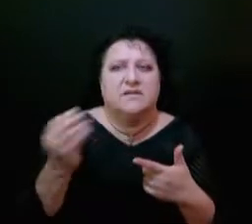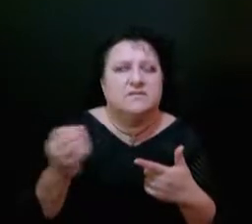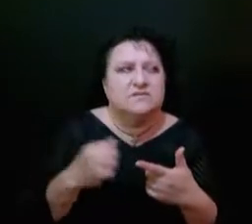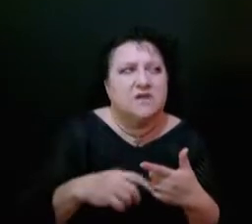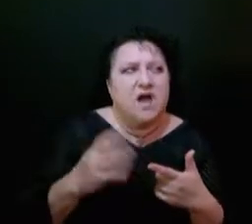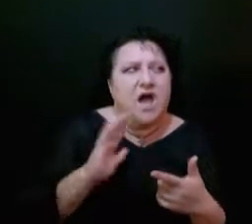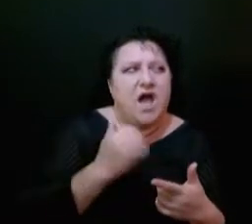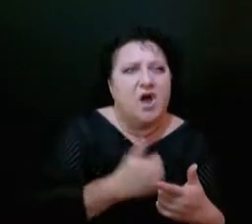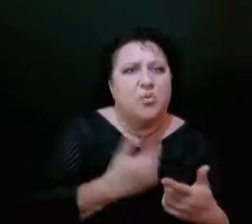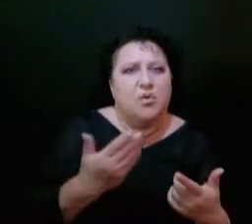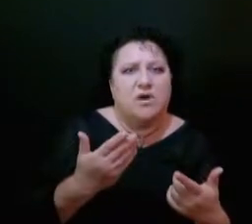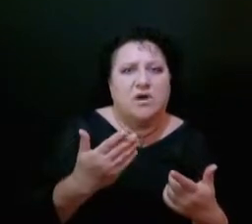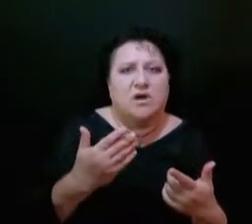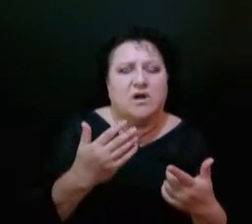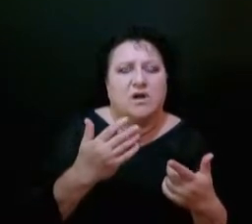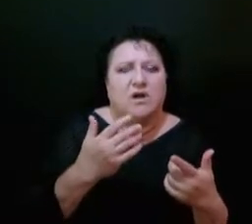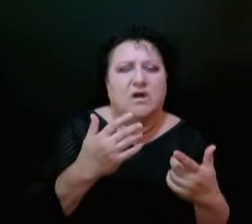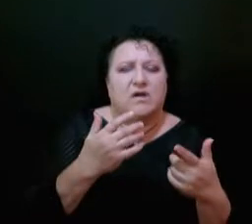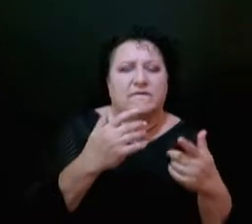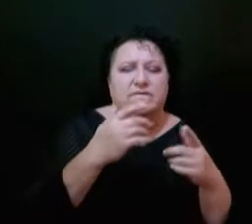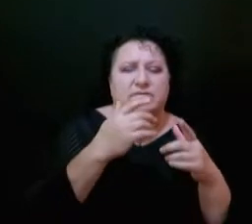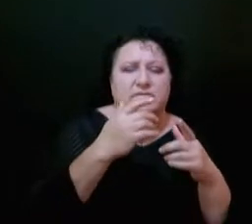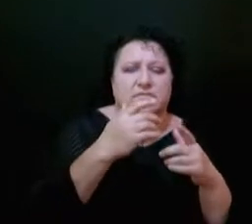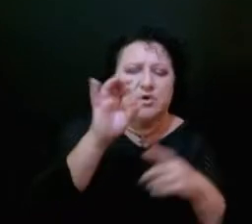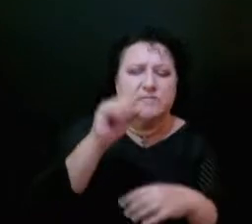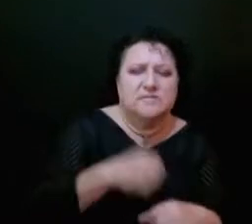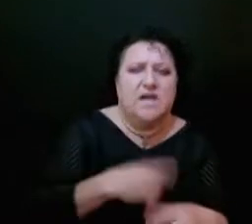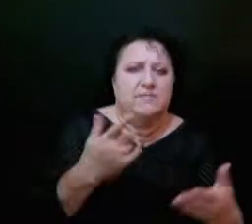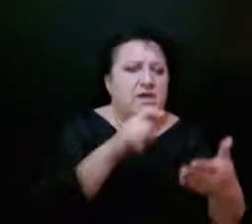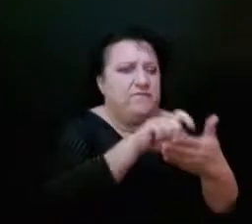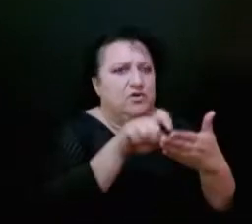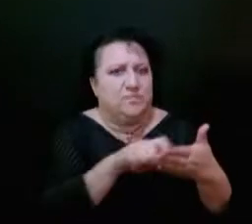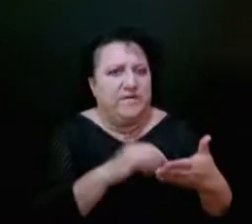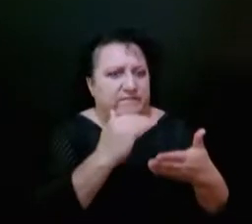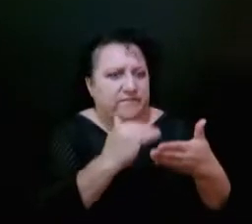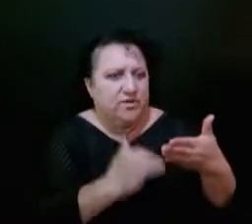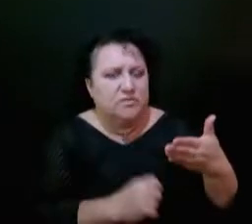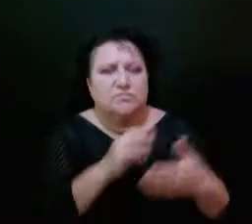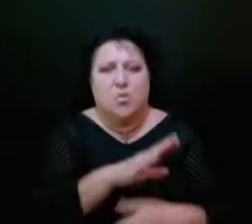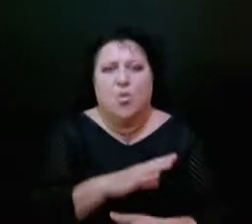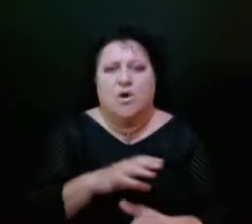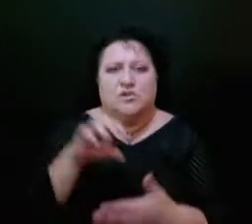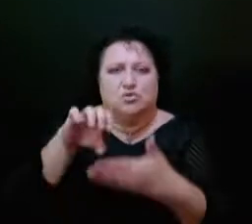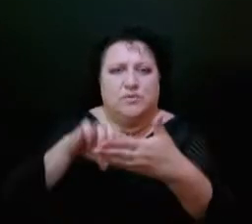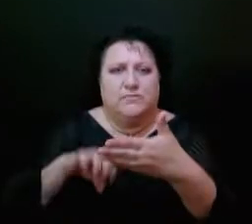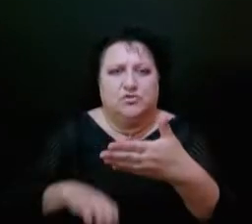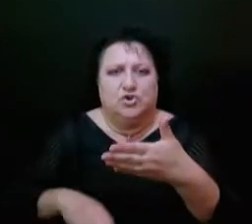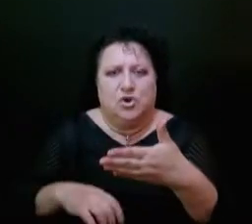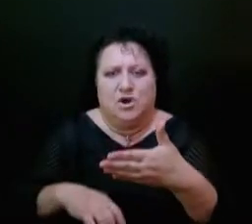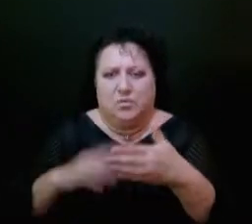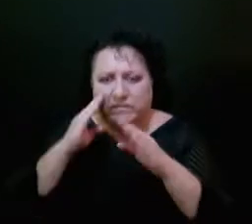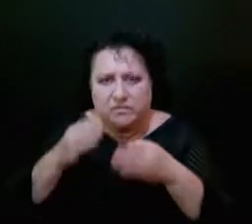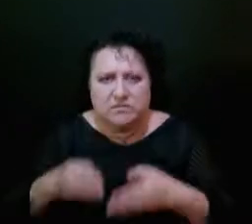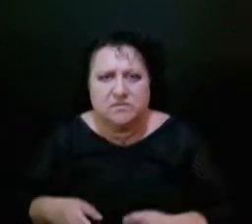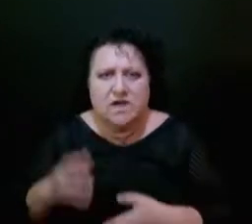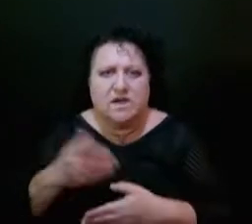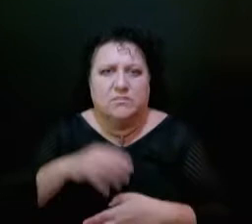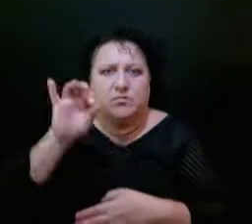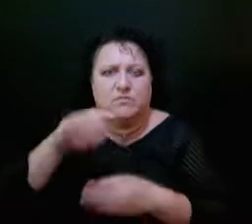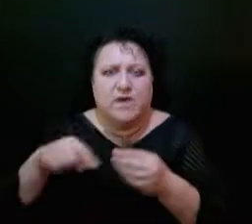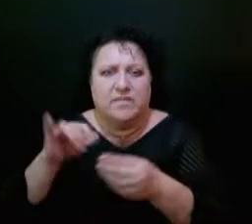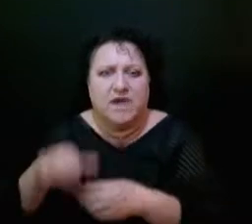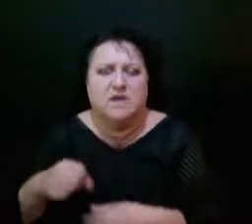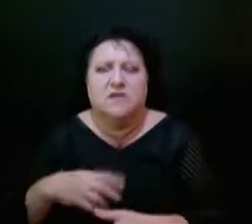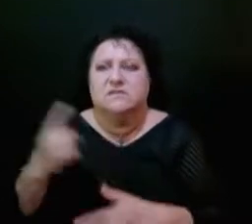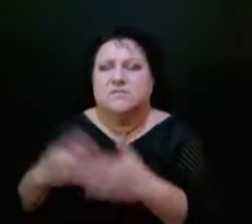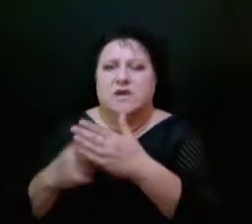exegetical. That's verse by verse, scripture by scripture. And sometimes God calls us to preach a prophetic message. And I do earnestly